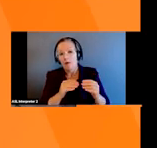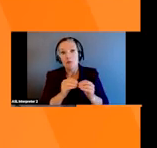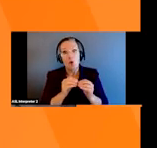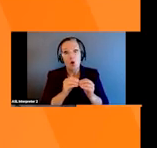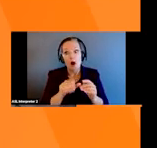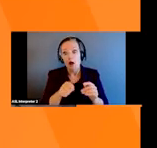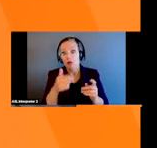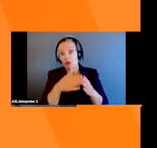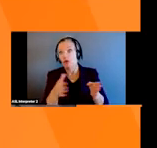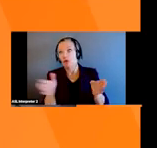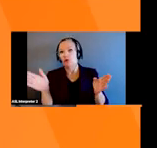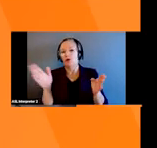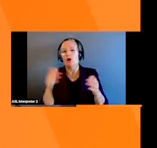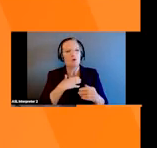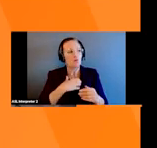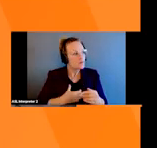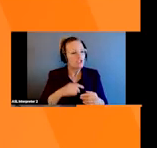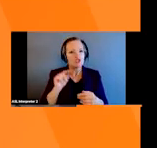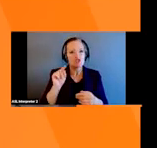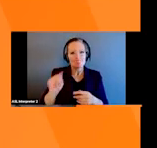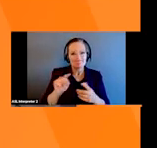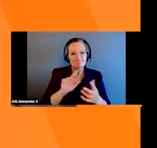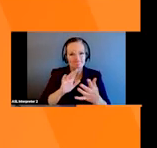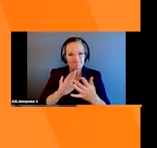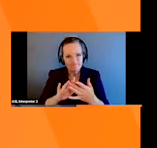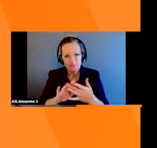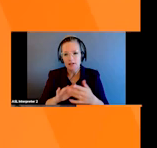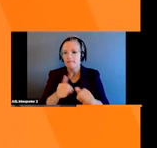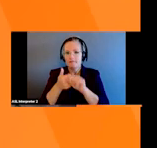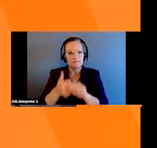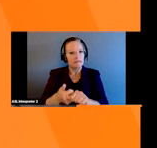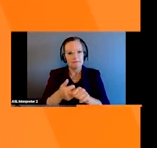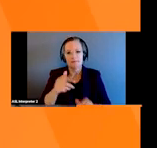are the businesses I wish I was doing business with? Go follow those.